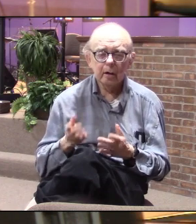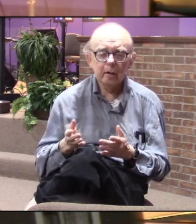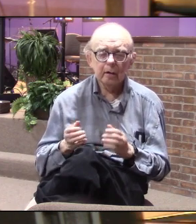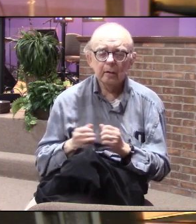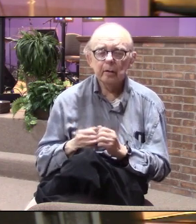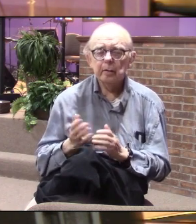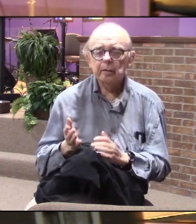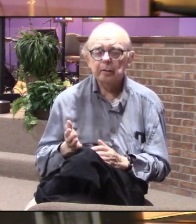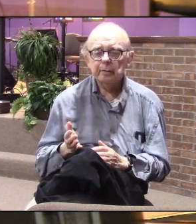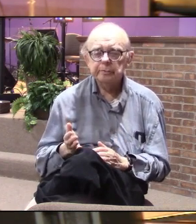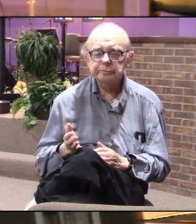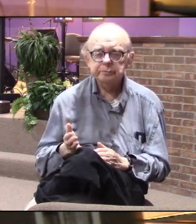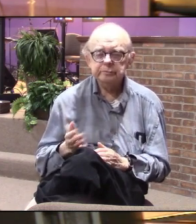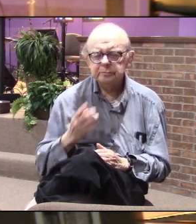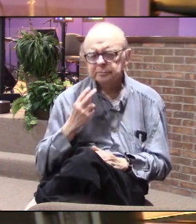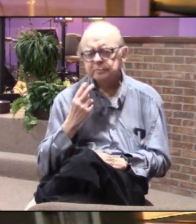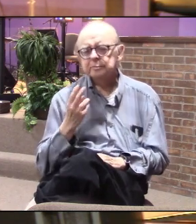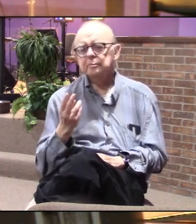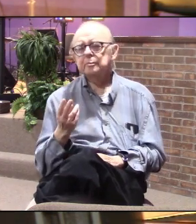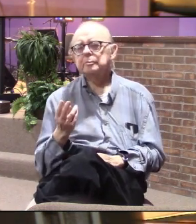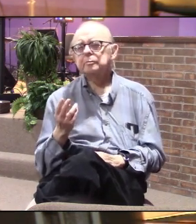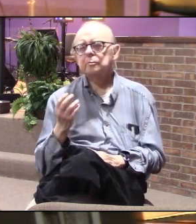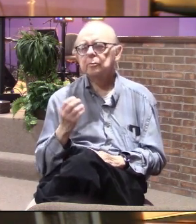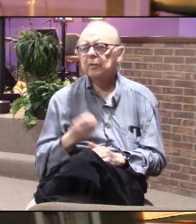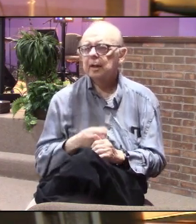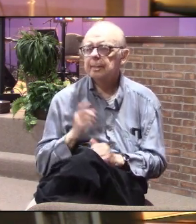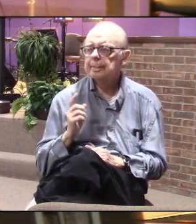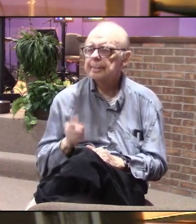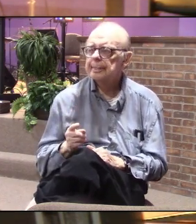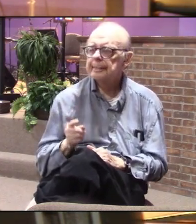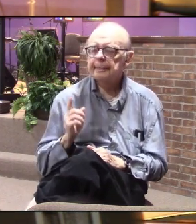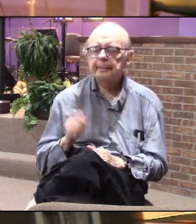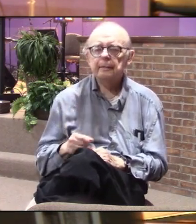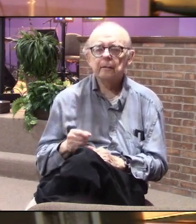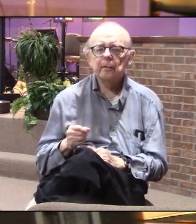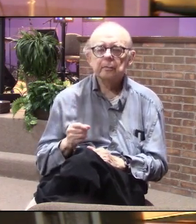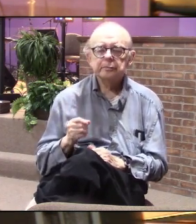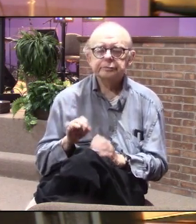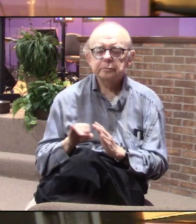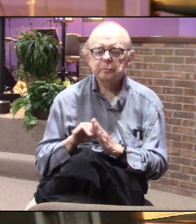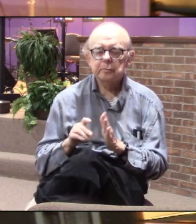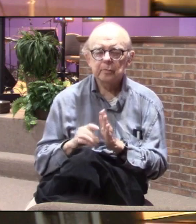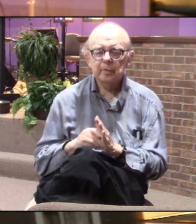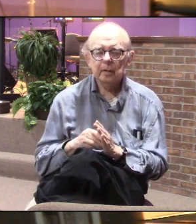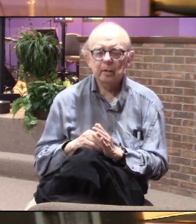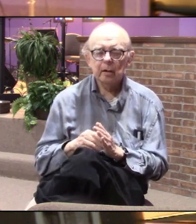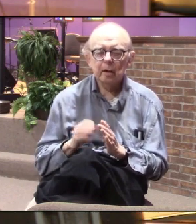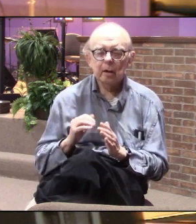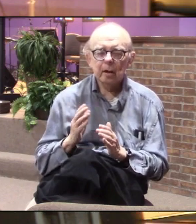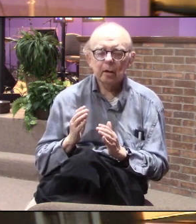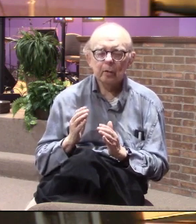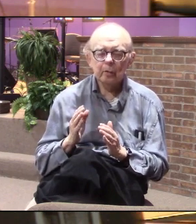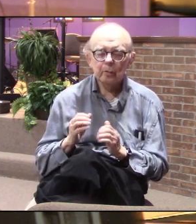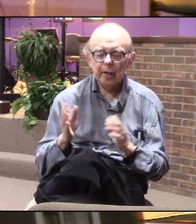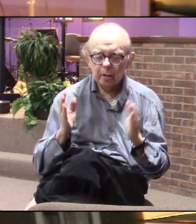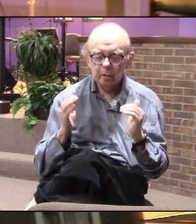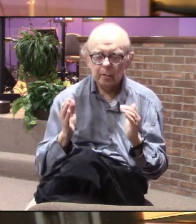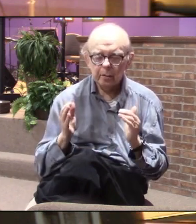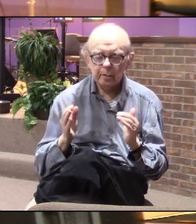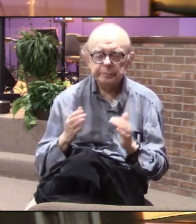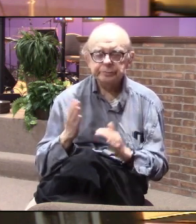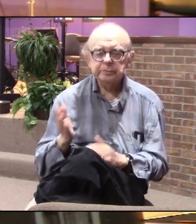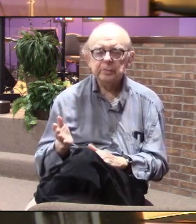with. You see, each one of us, we need to identify our hopelessness. And so